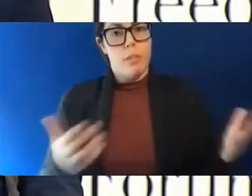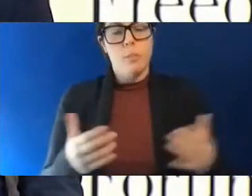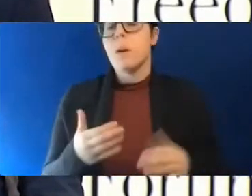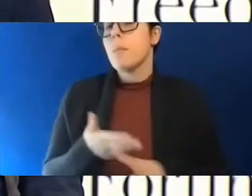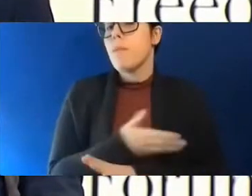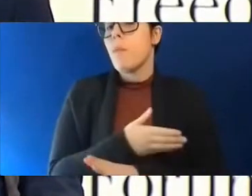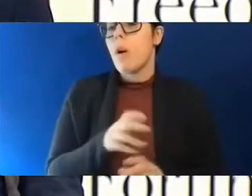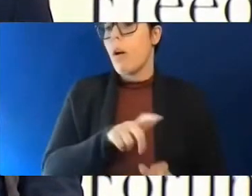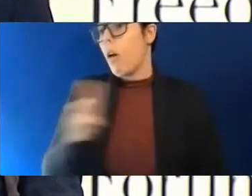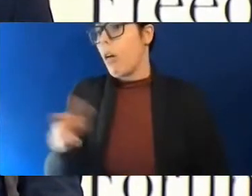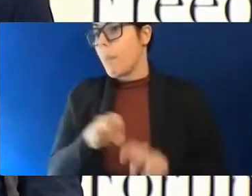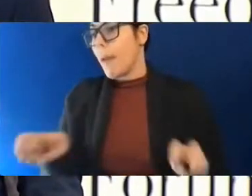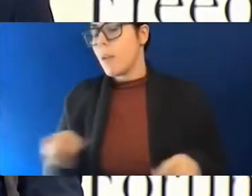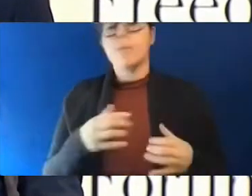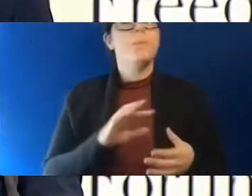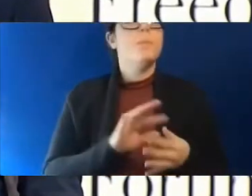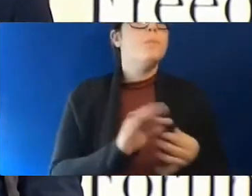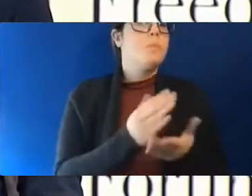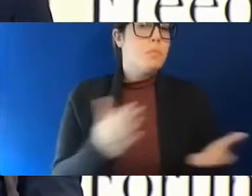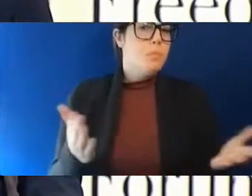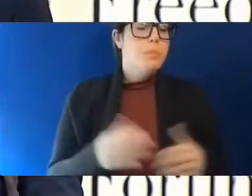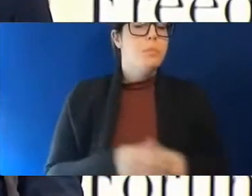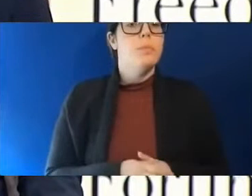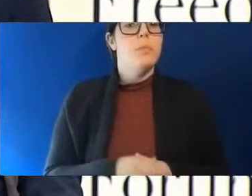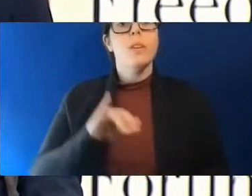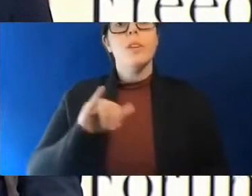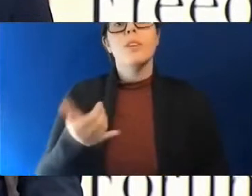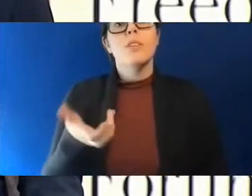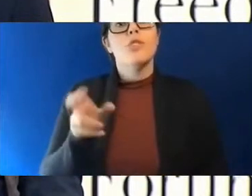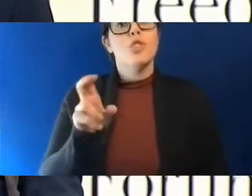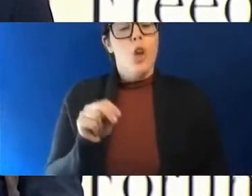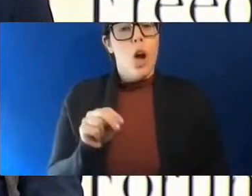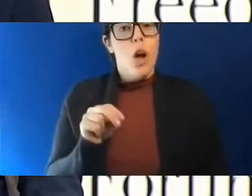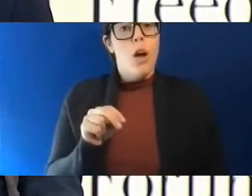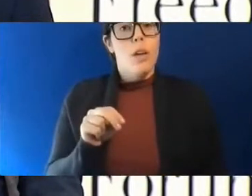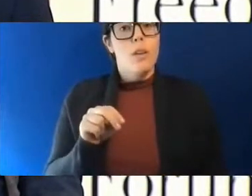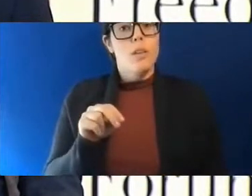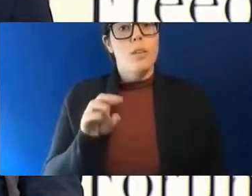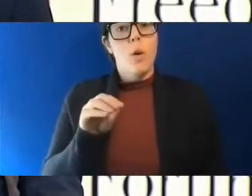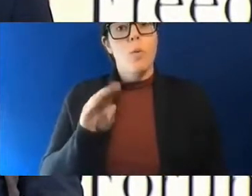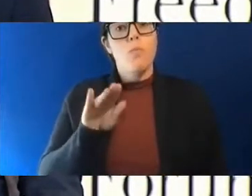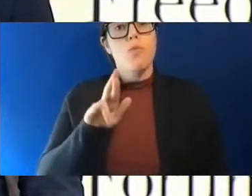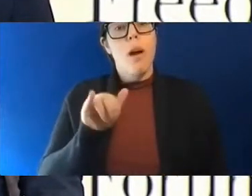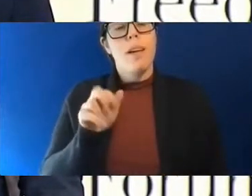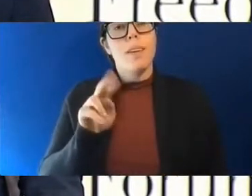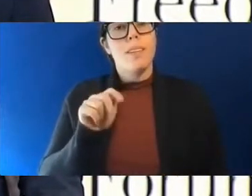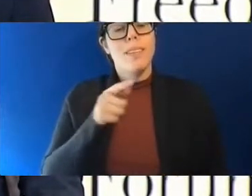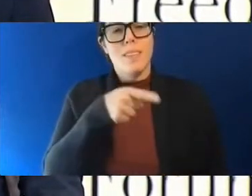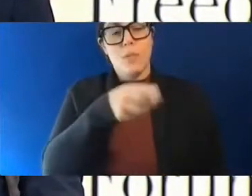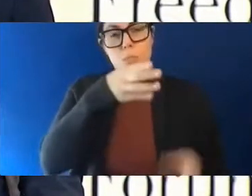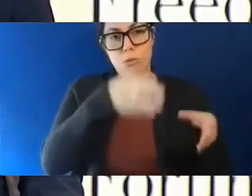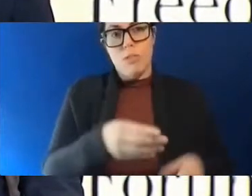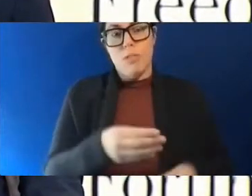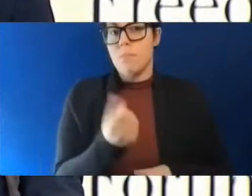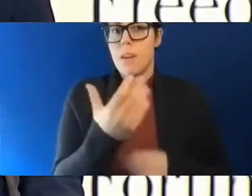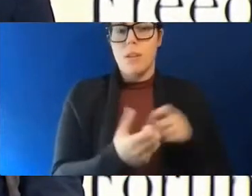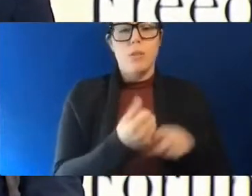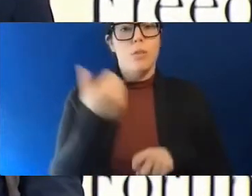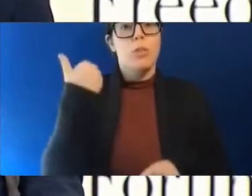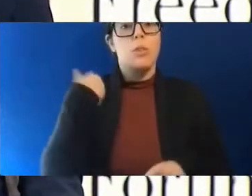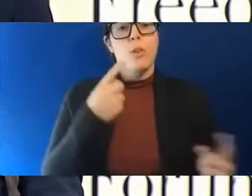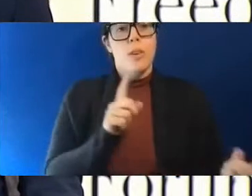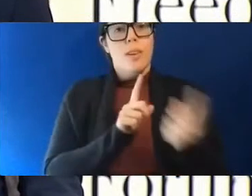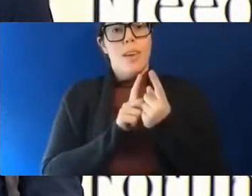few thank yous. One is to John Hope Bryant, who many years ago came to Secretary